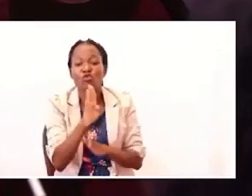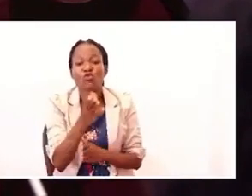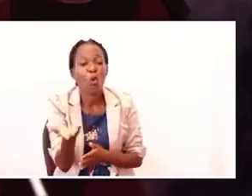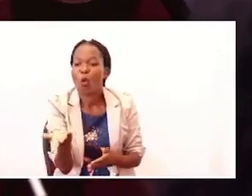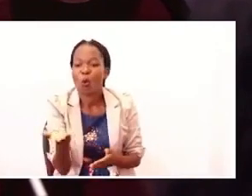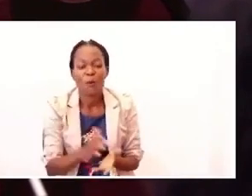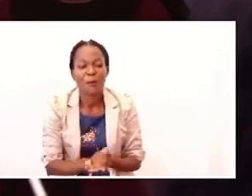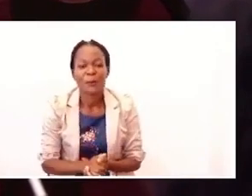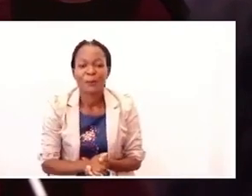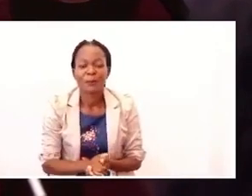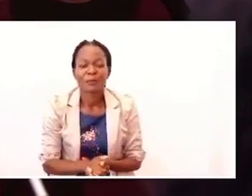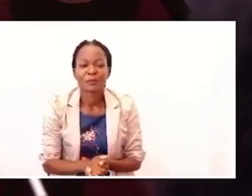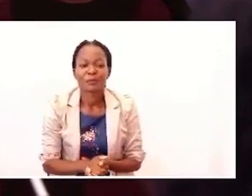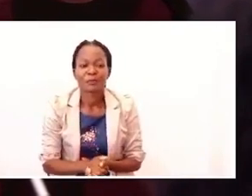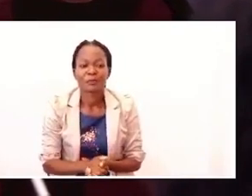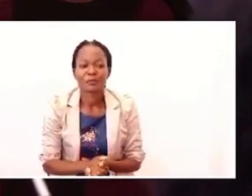Okay.